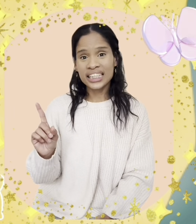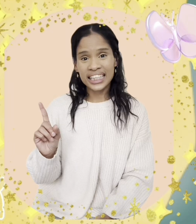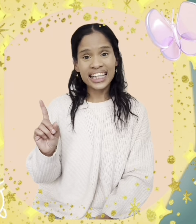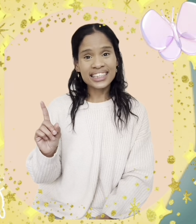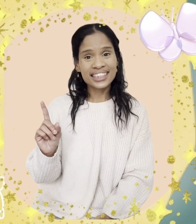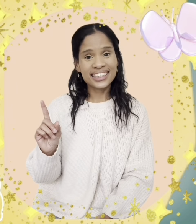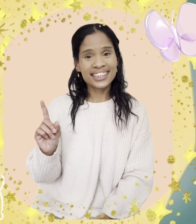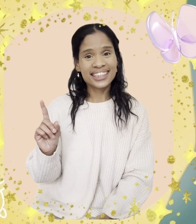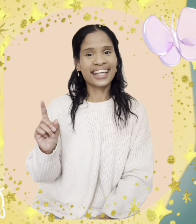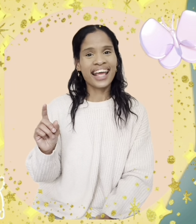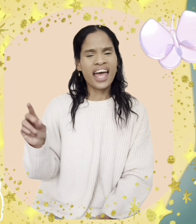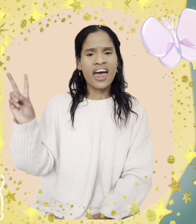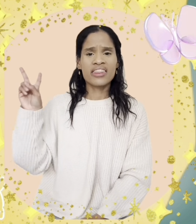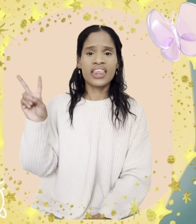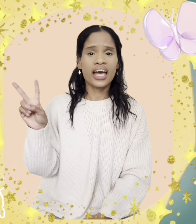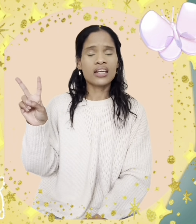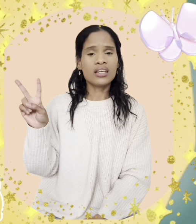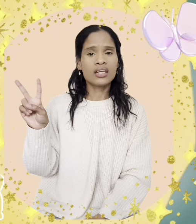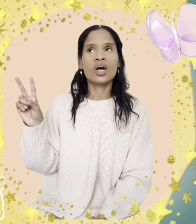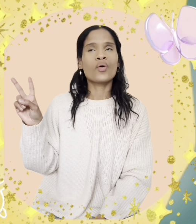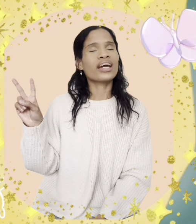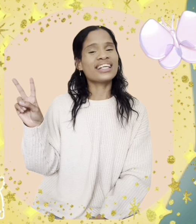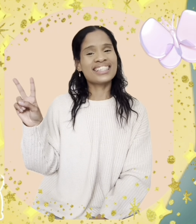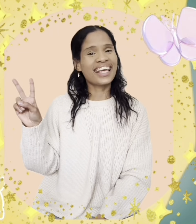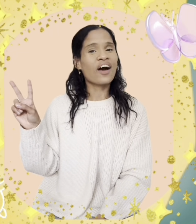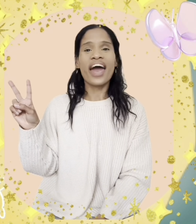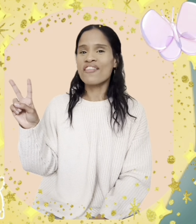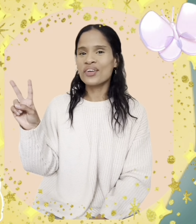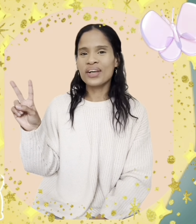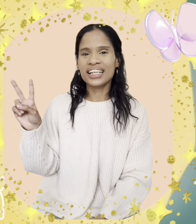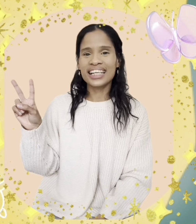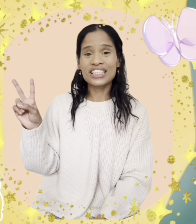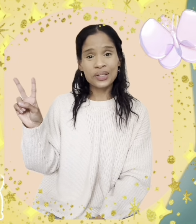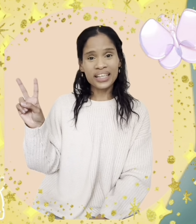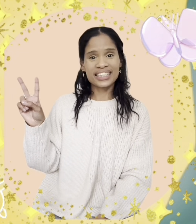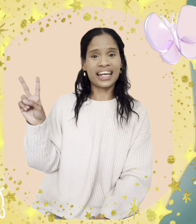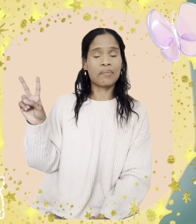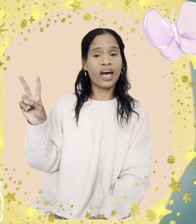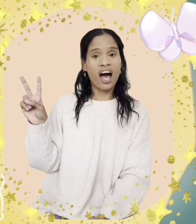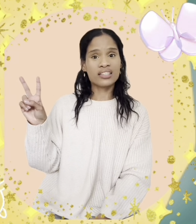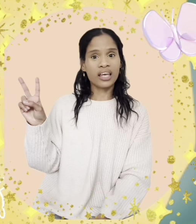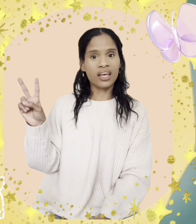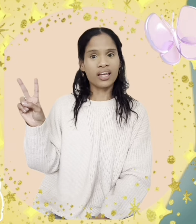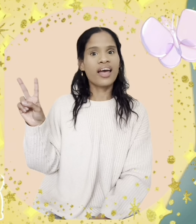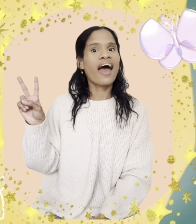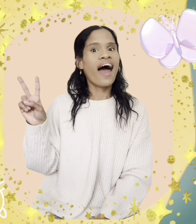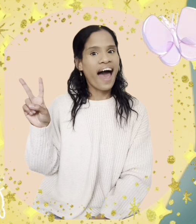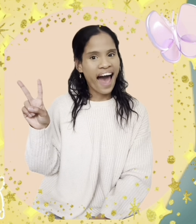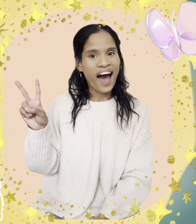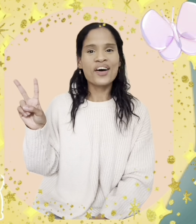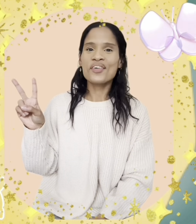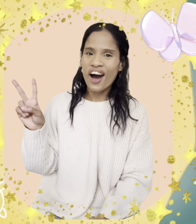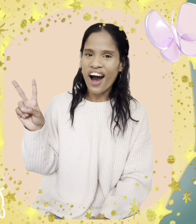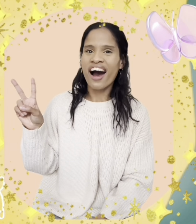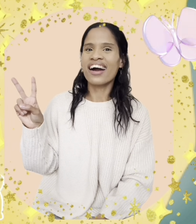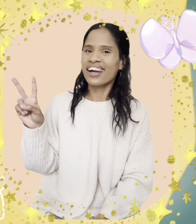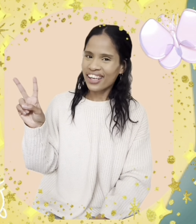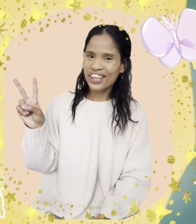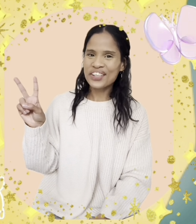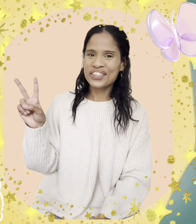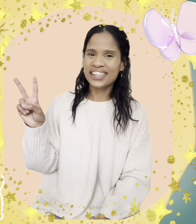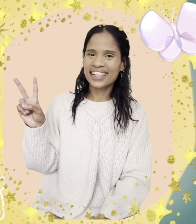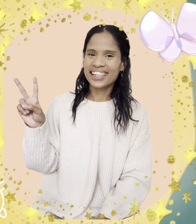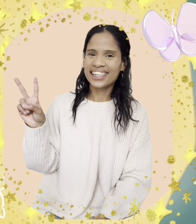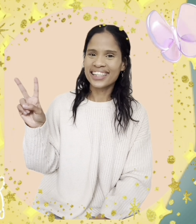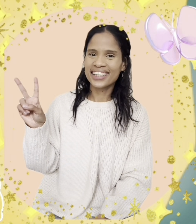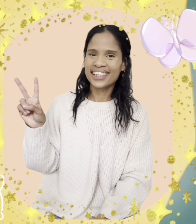our greetings. Then we're going to see how everyone is doing today by asking, how are